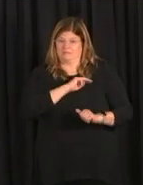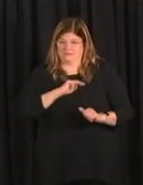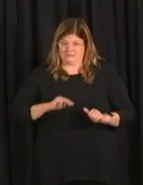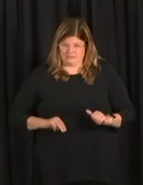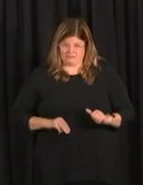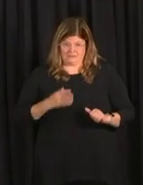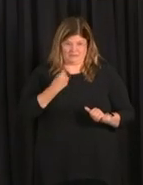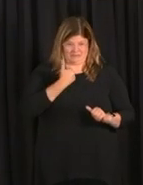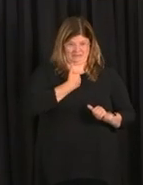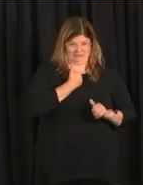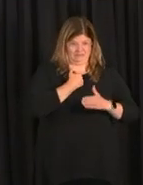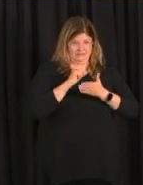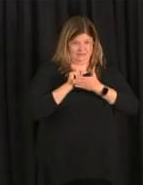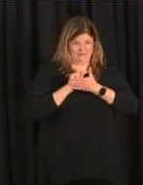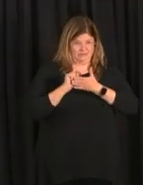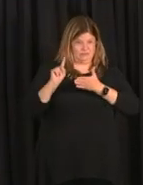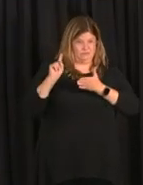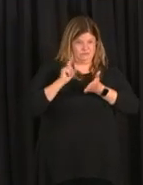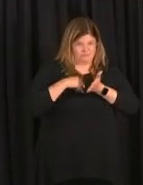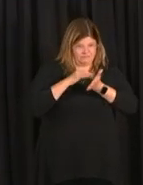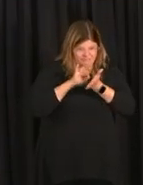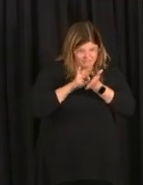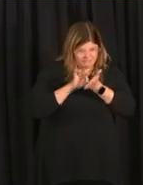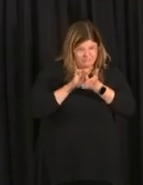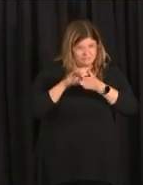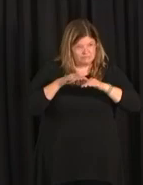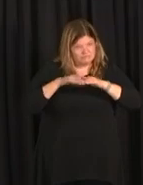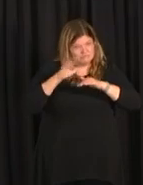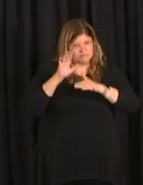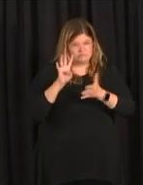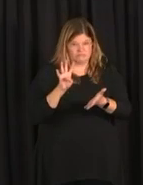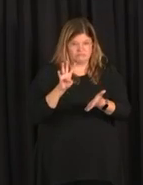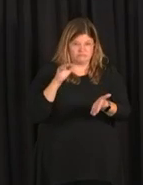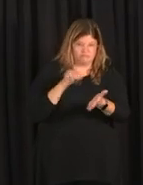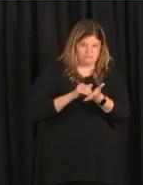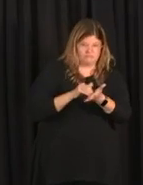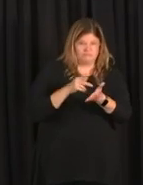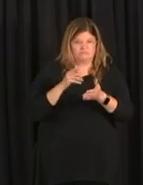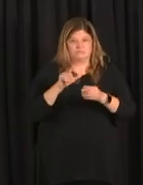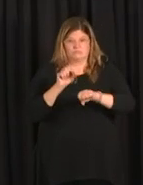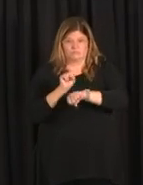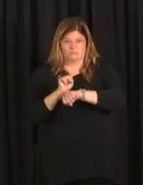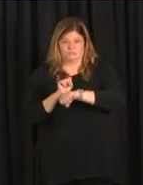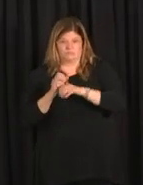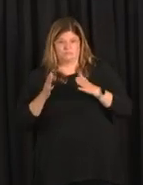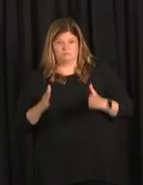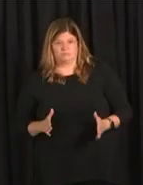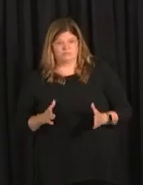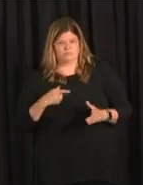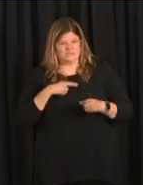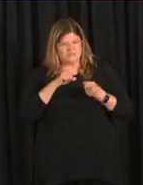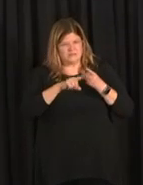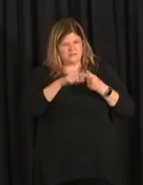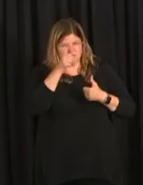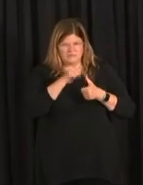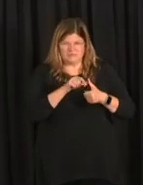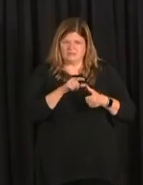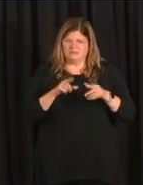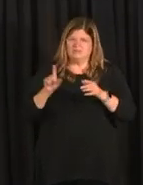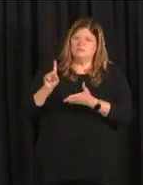4,000 poll workers, and the mayor's offer, which I can't remember, it's over